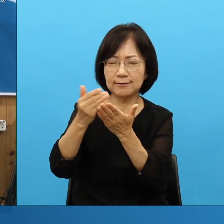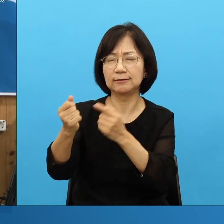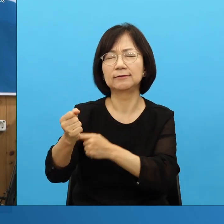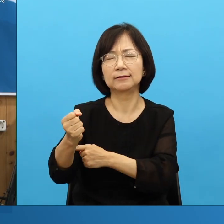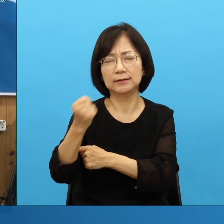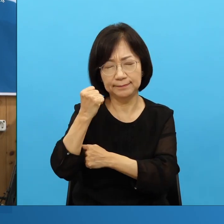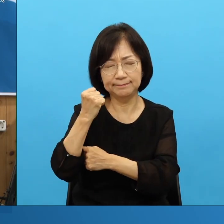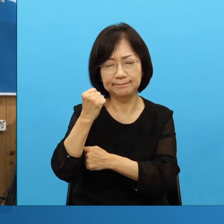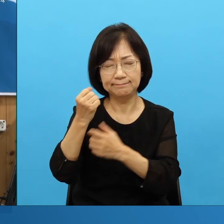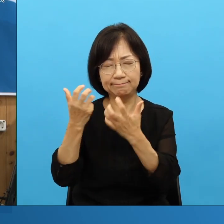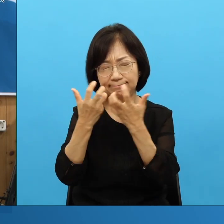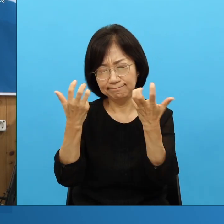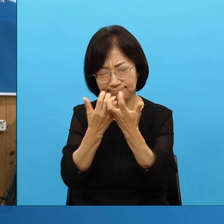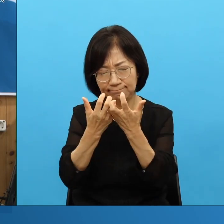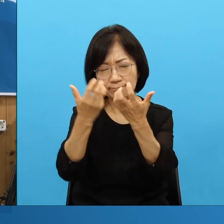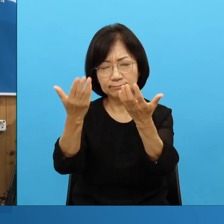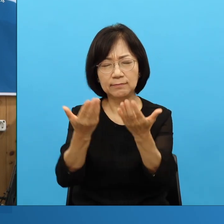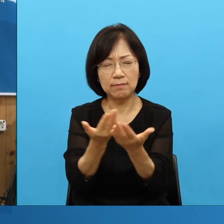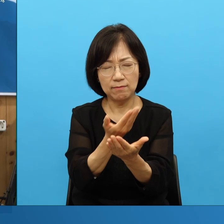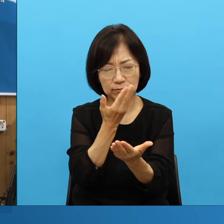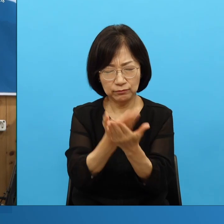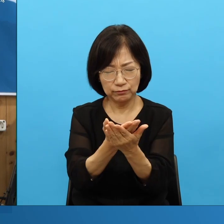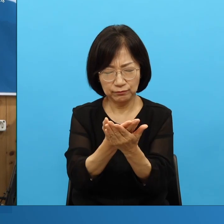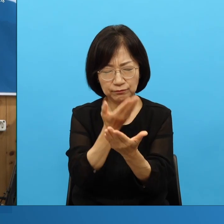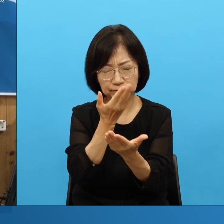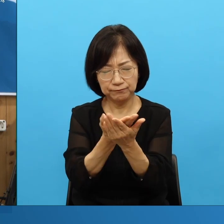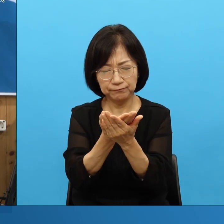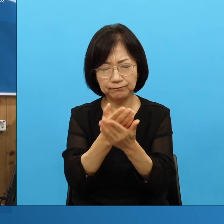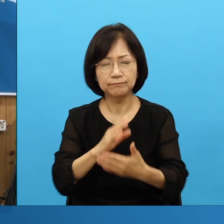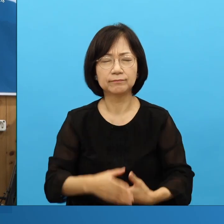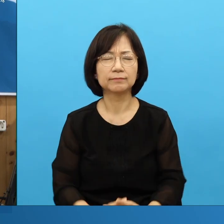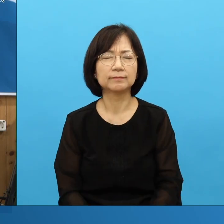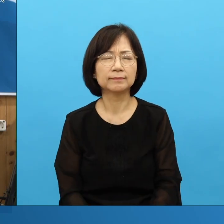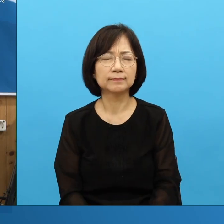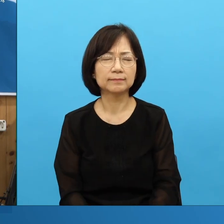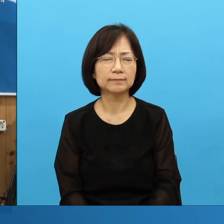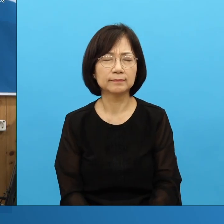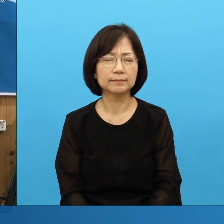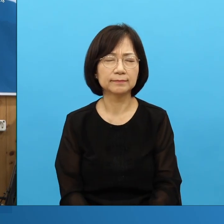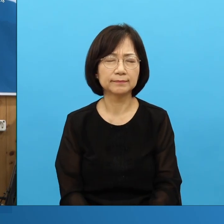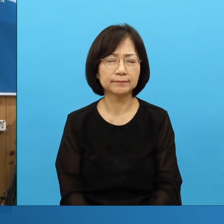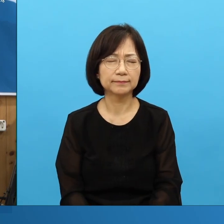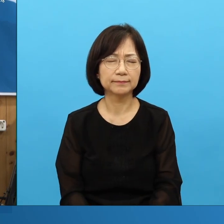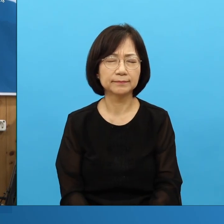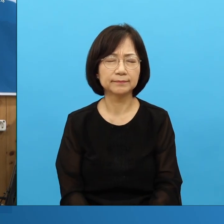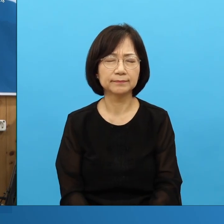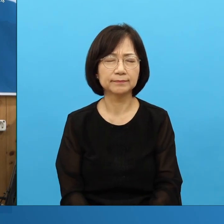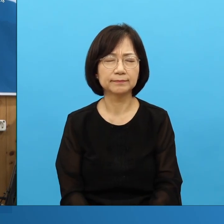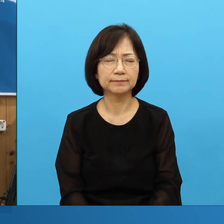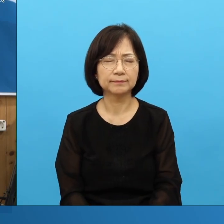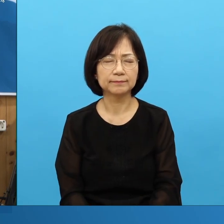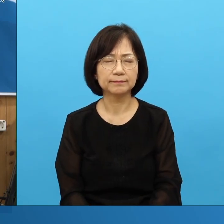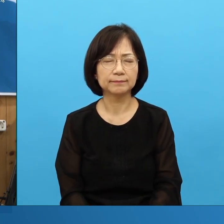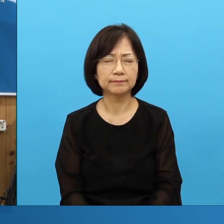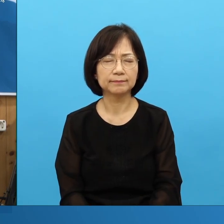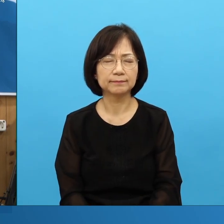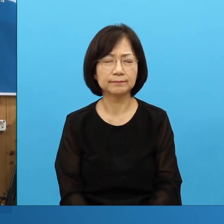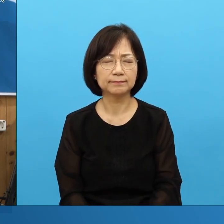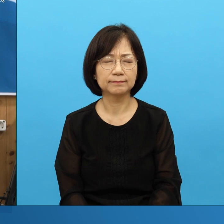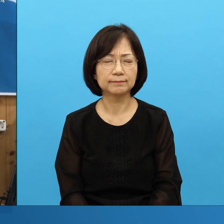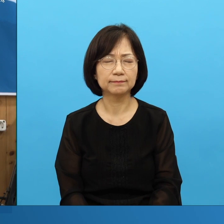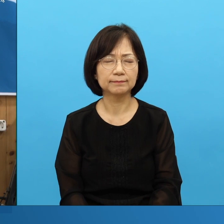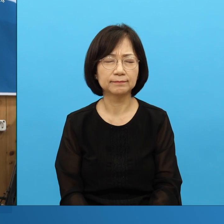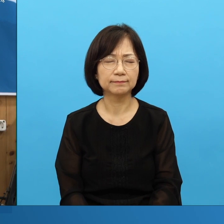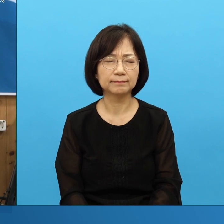mercy, and remember the evangelists and the committed workers so that they do not stumble due to weakness in spirit and body, but instead be granted spiritual power, intellectual